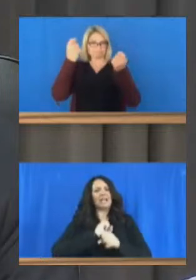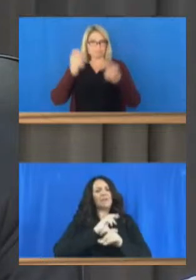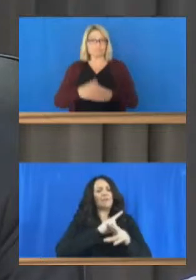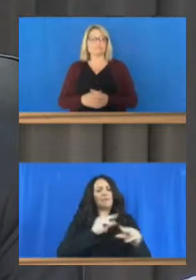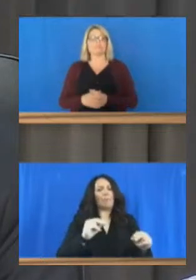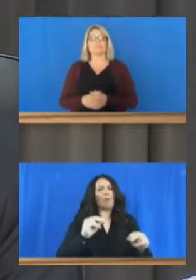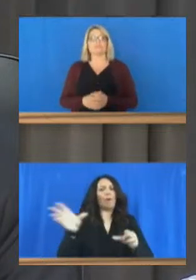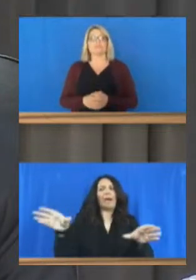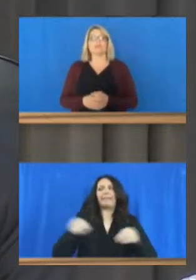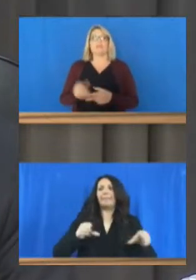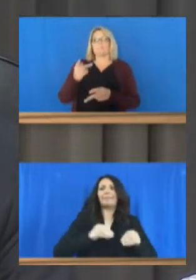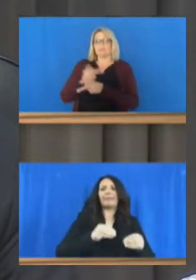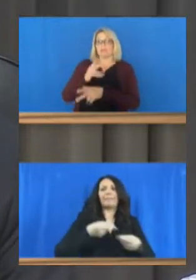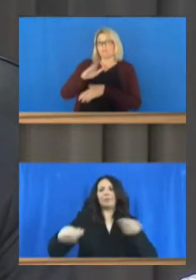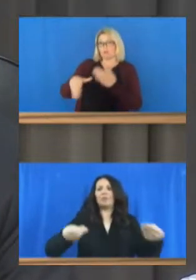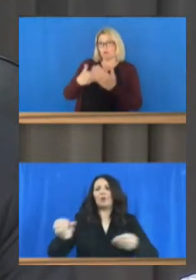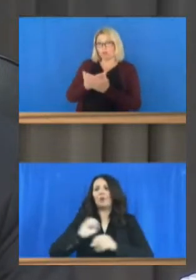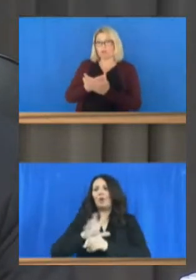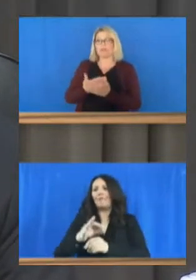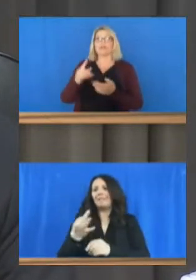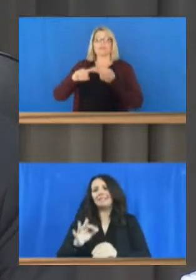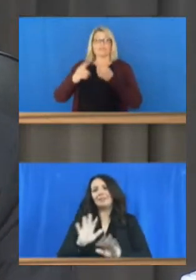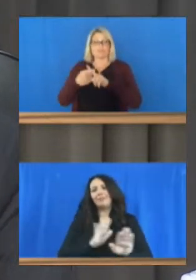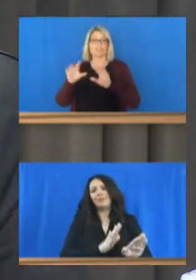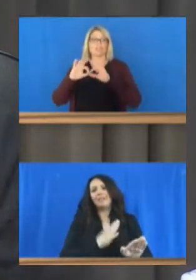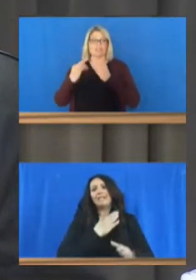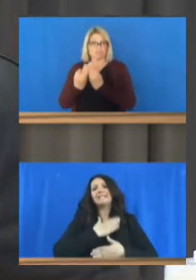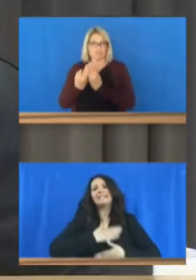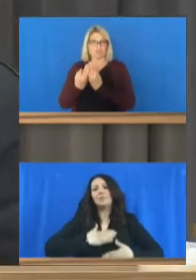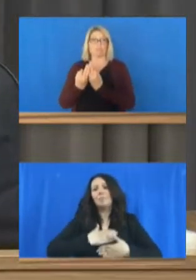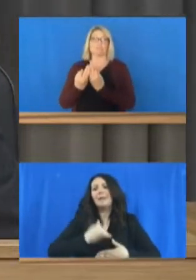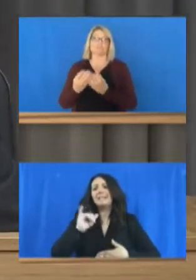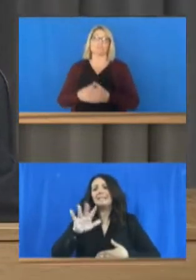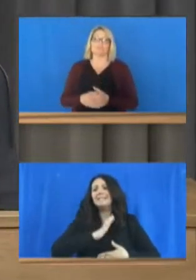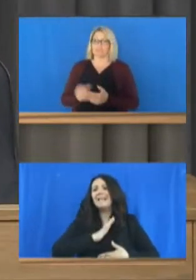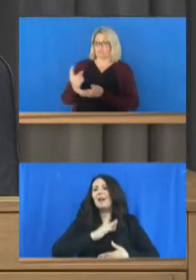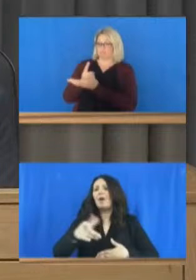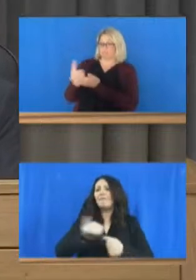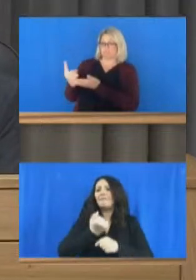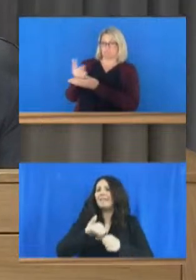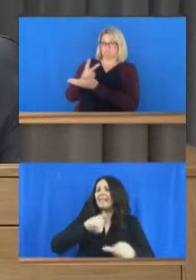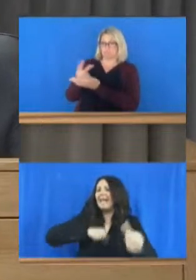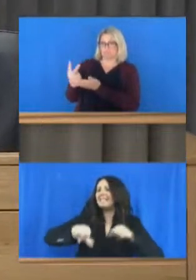nous-mêmes qu'à protéger les autres. So, merci beaucoup. Thanks so much.